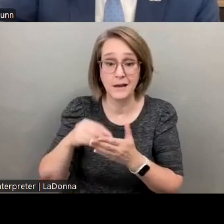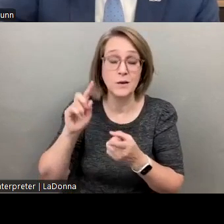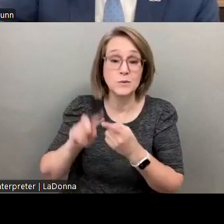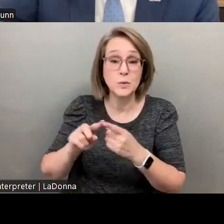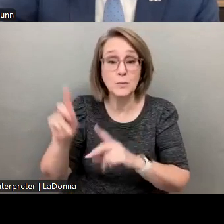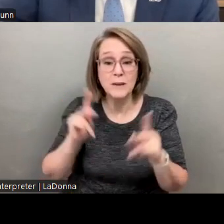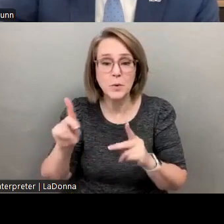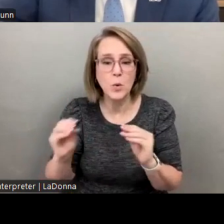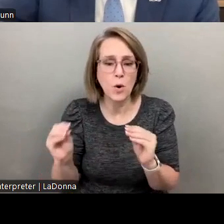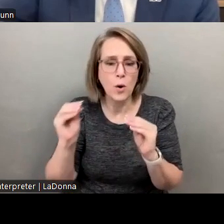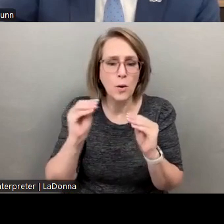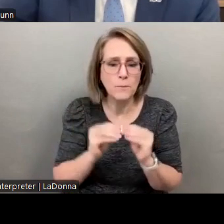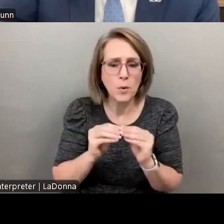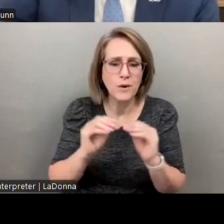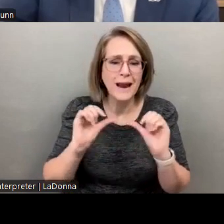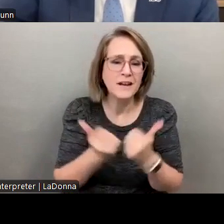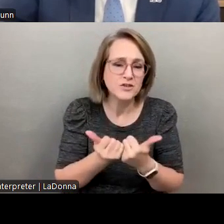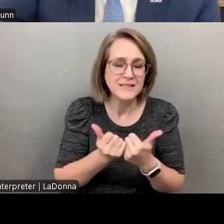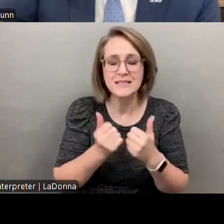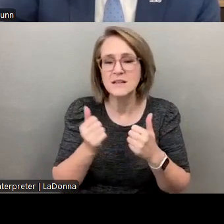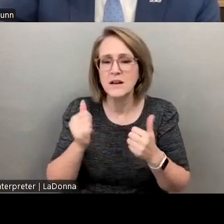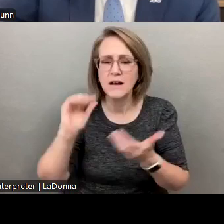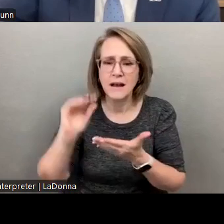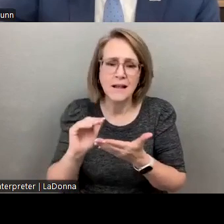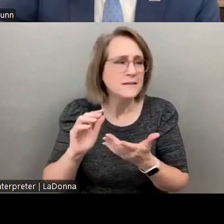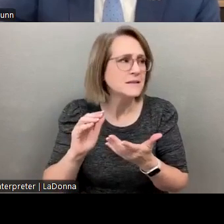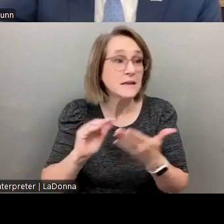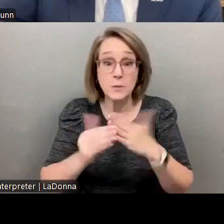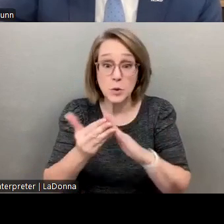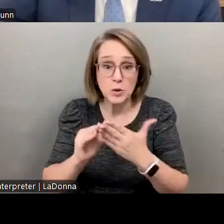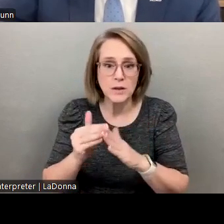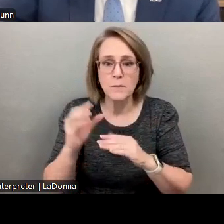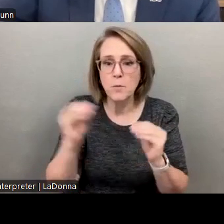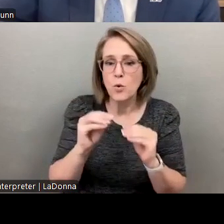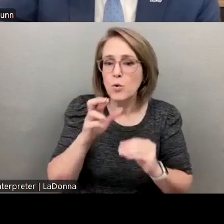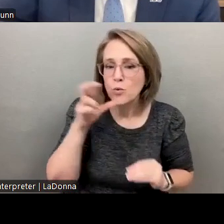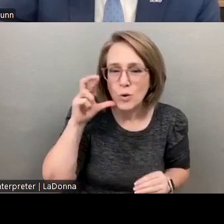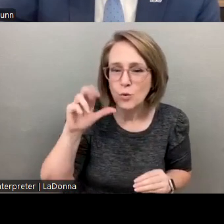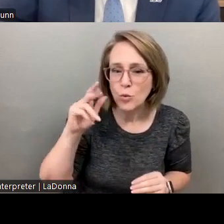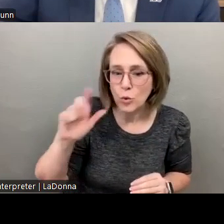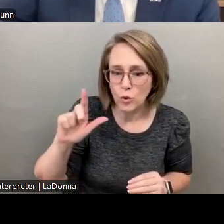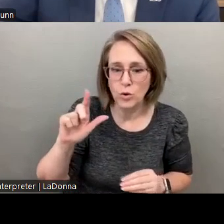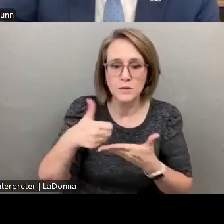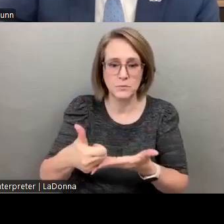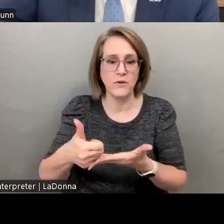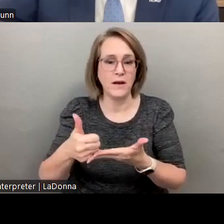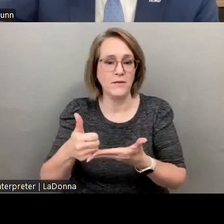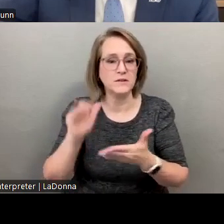access to care and services. And so really prioritizing those has been something that I've focused on in the year that I've been